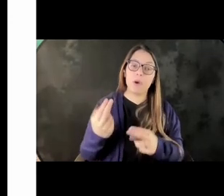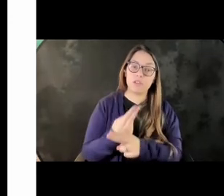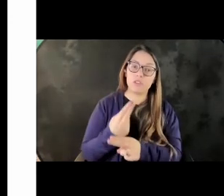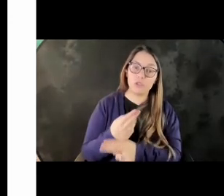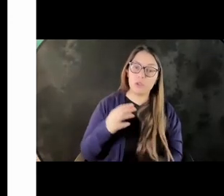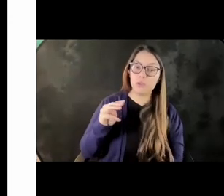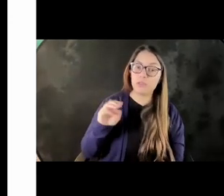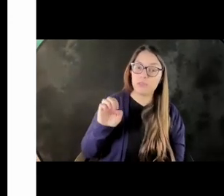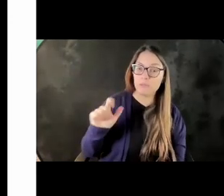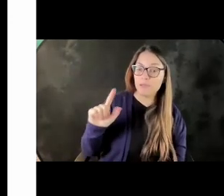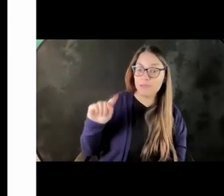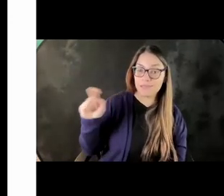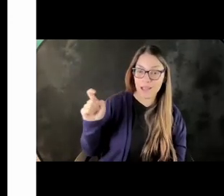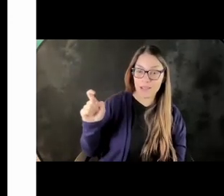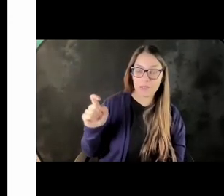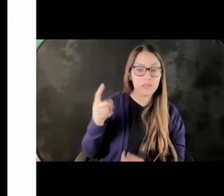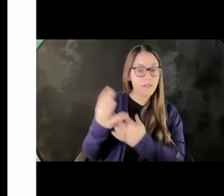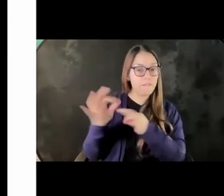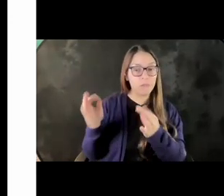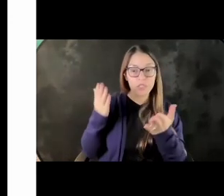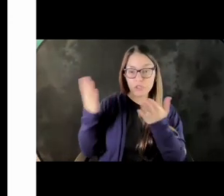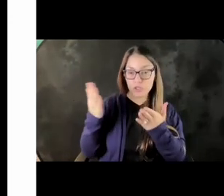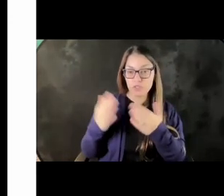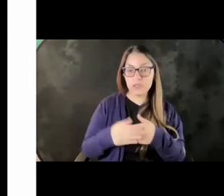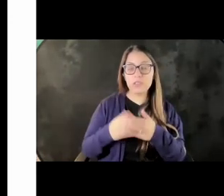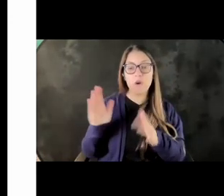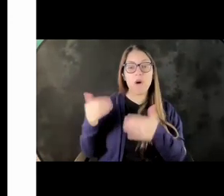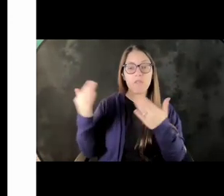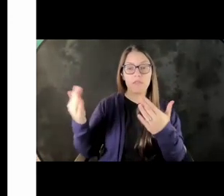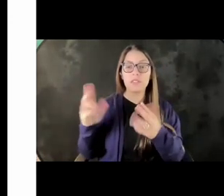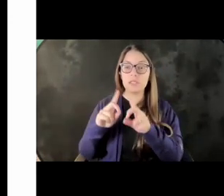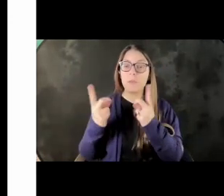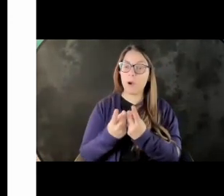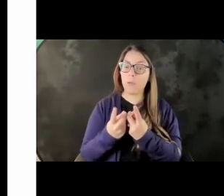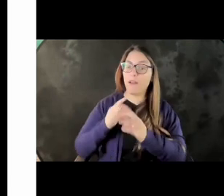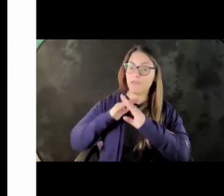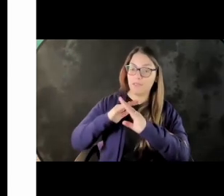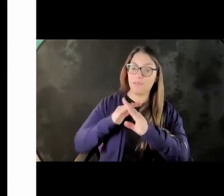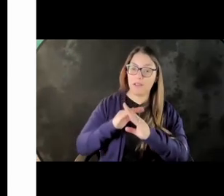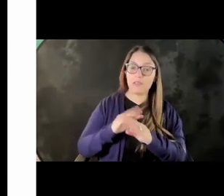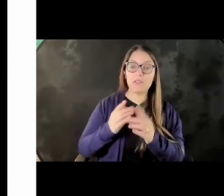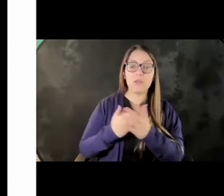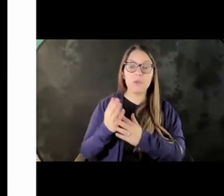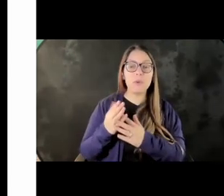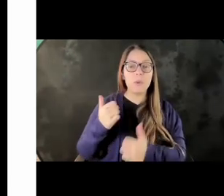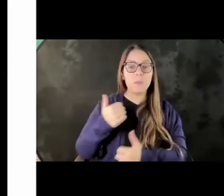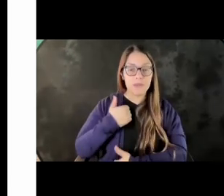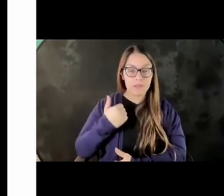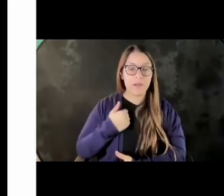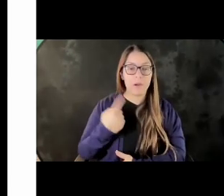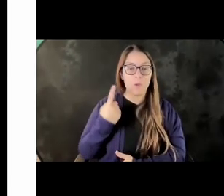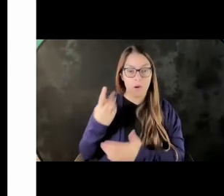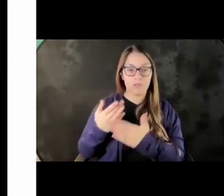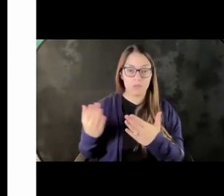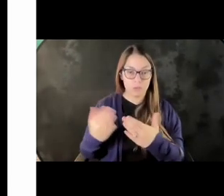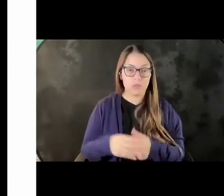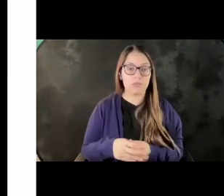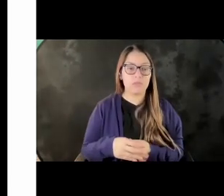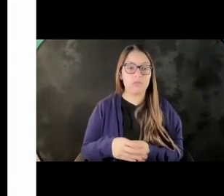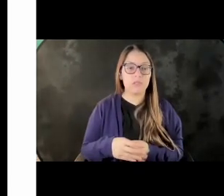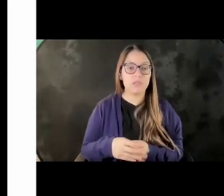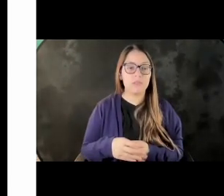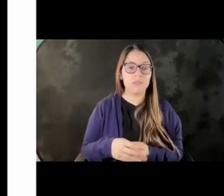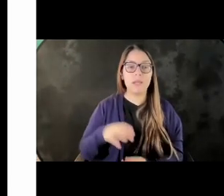free service. It's offered by the Department of Defense through Military OneSource. Meal Tax offers free